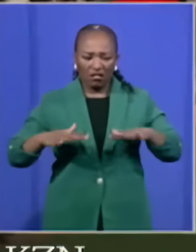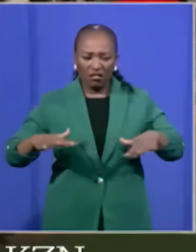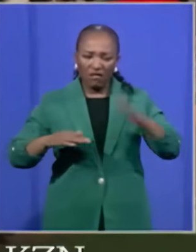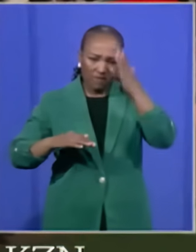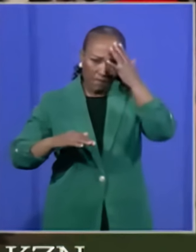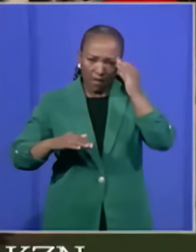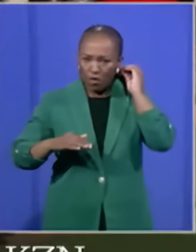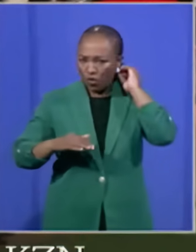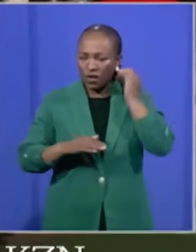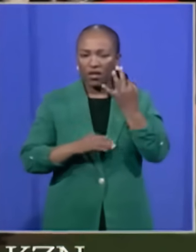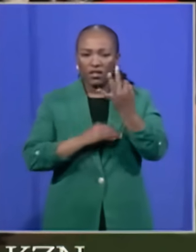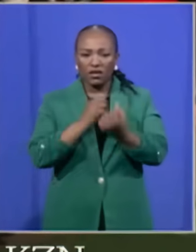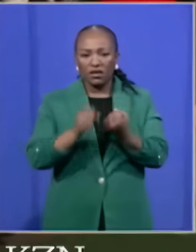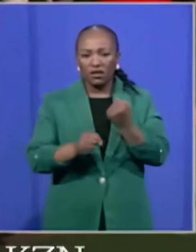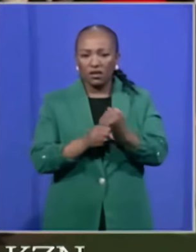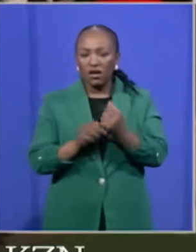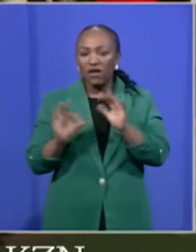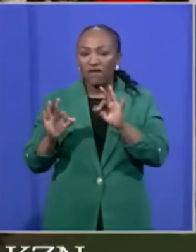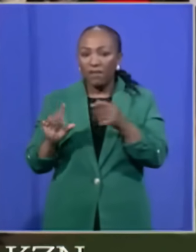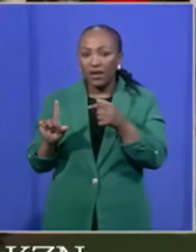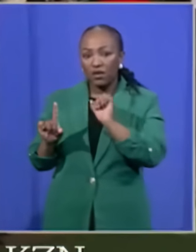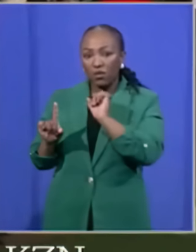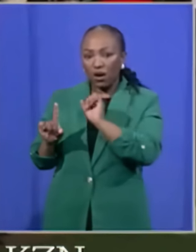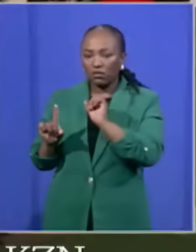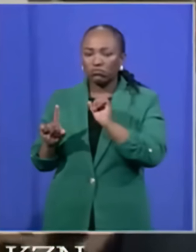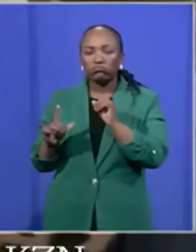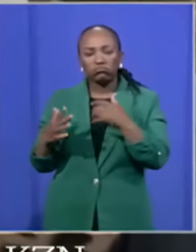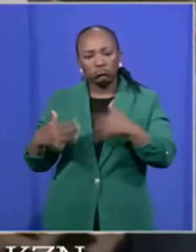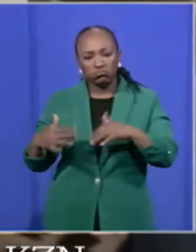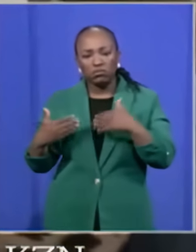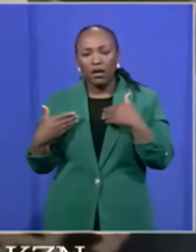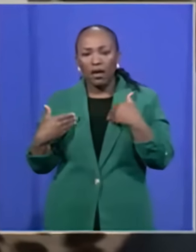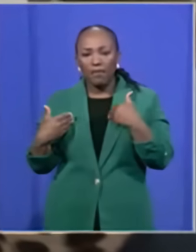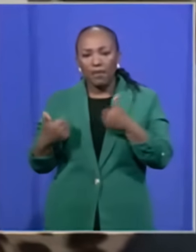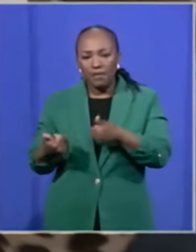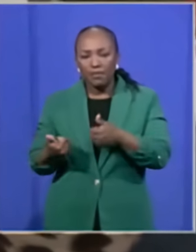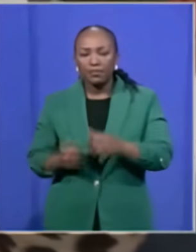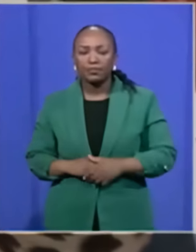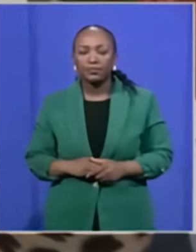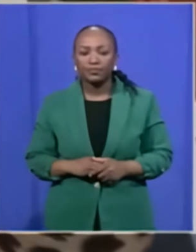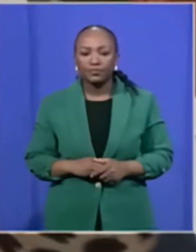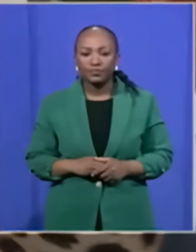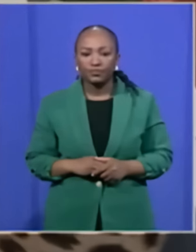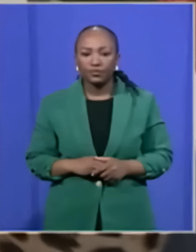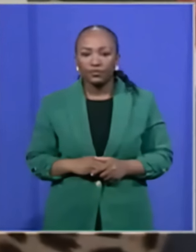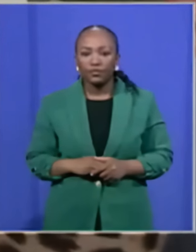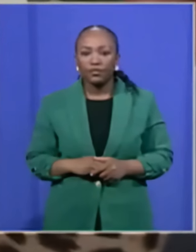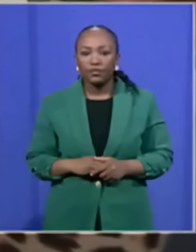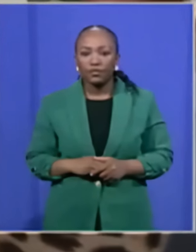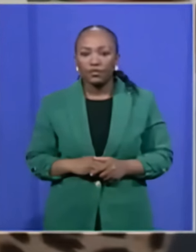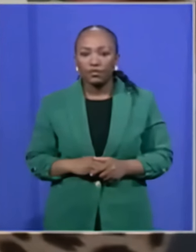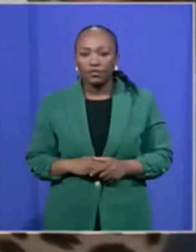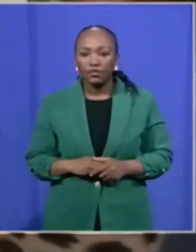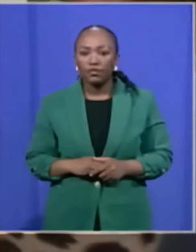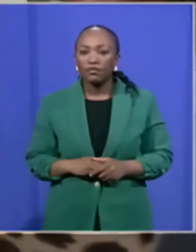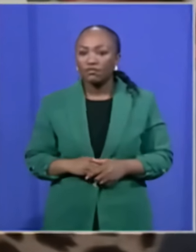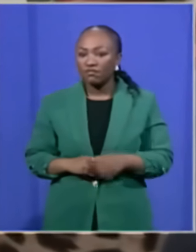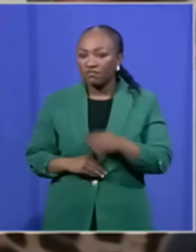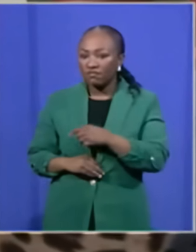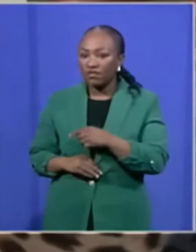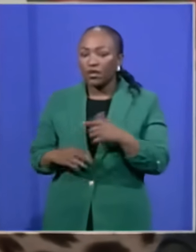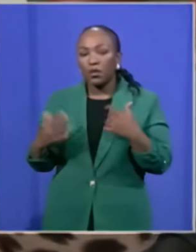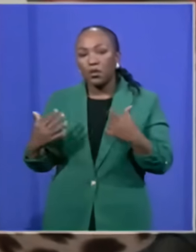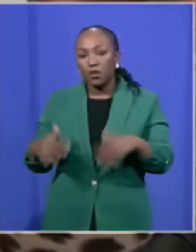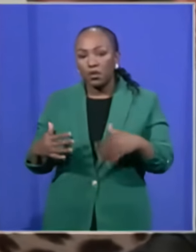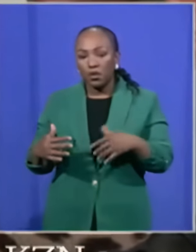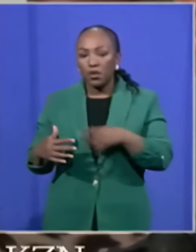la Buthelezi ba amohetse tlotlo ena. This gesture behind us, it really demonstrates what Umntwana